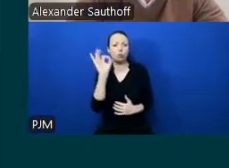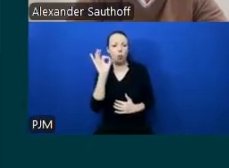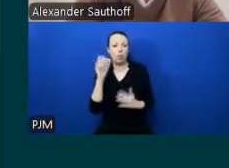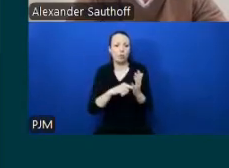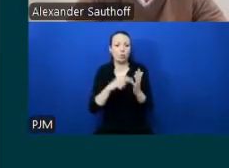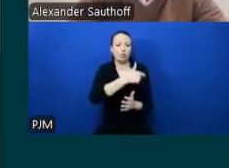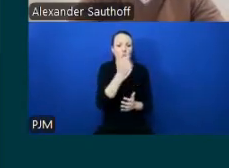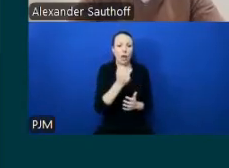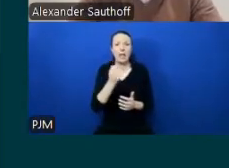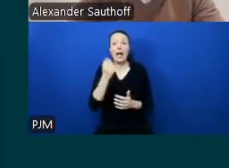degrees during the night.